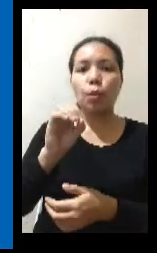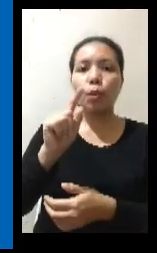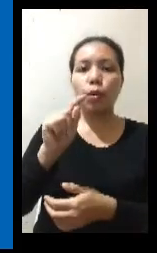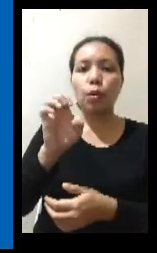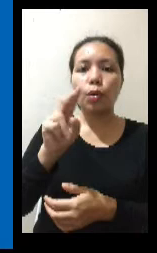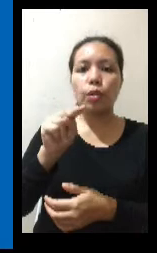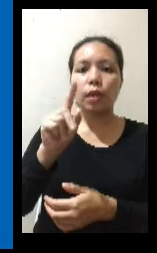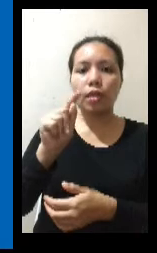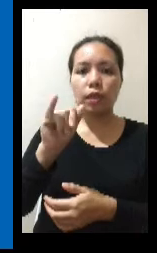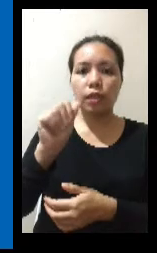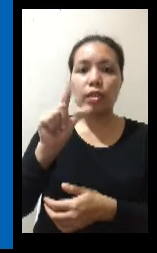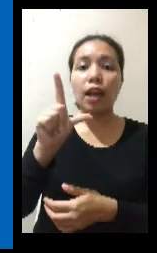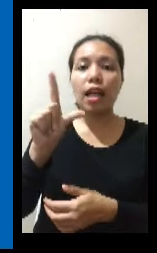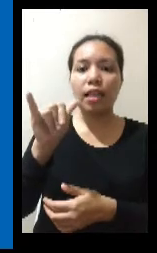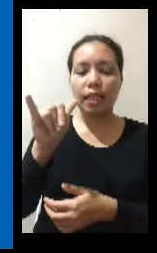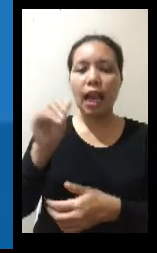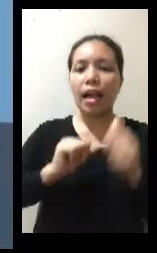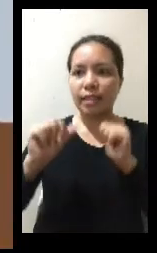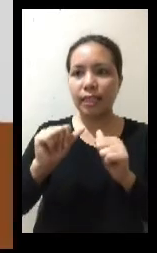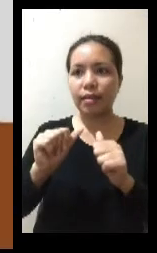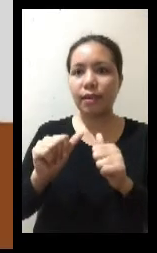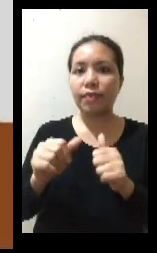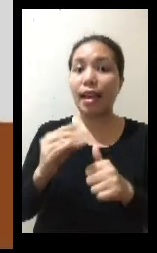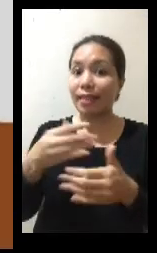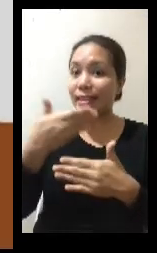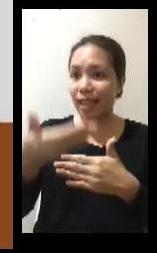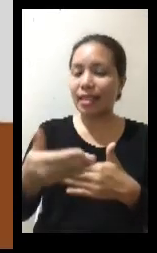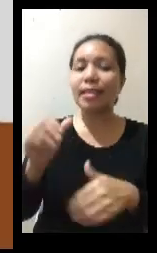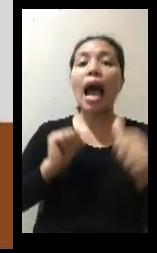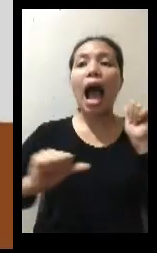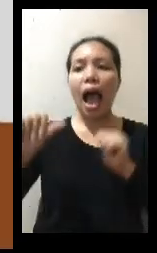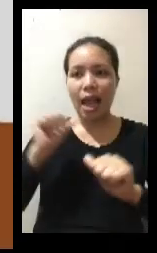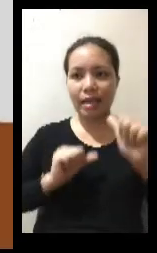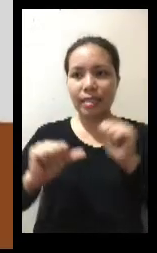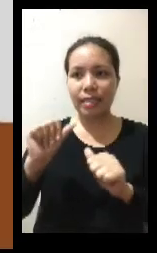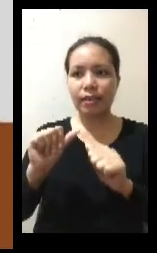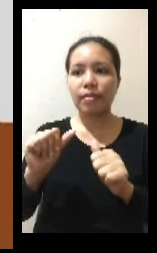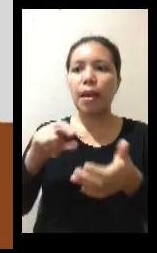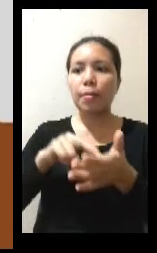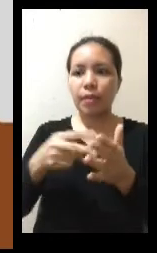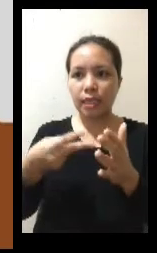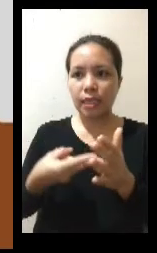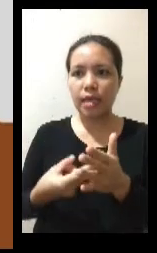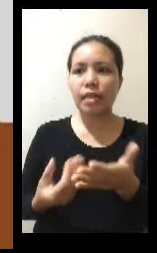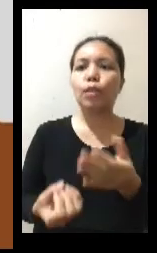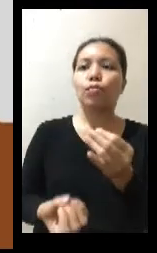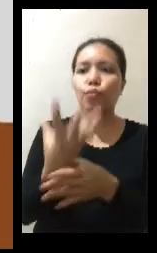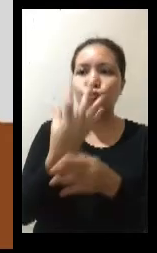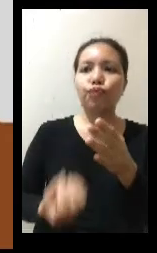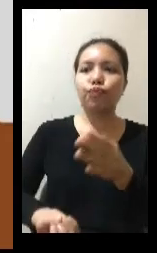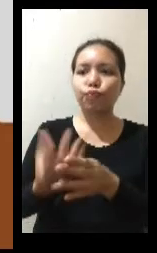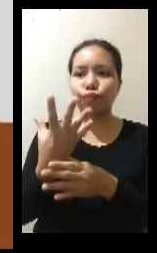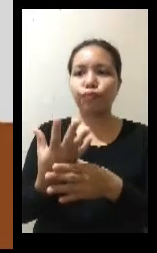the potential to erupt again. And finally, active volcanoes are those that have erupted within